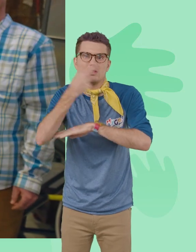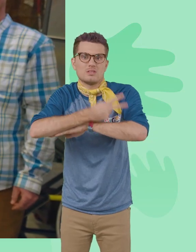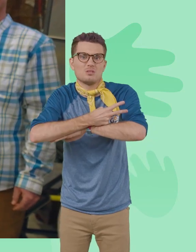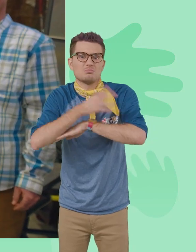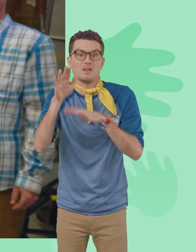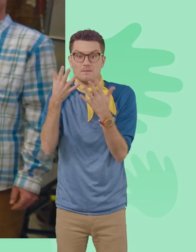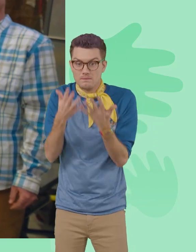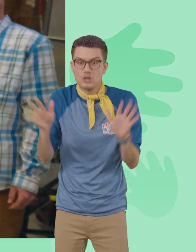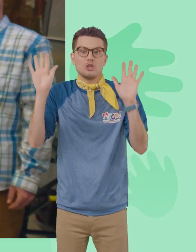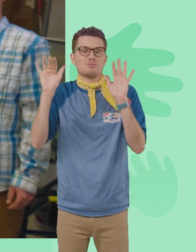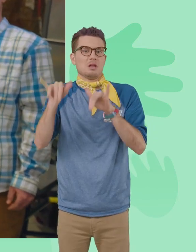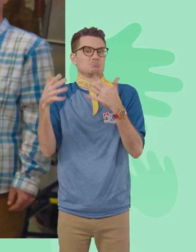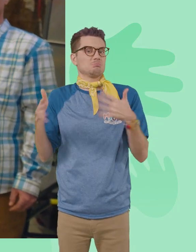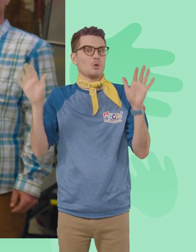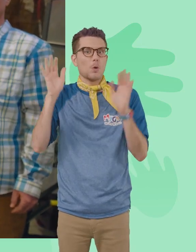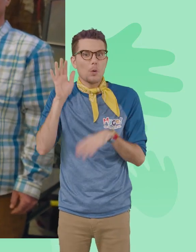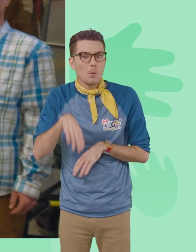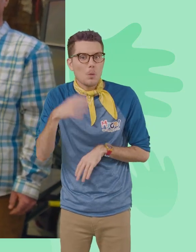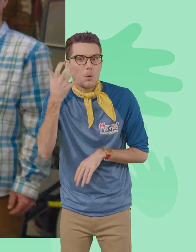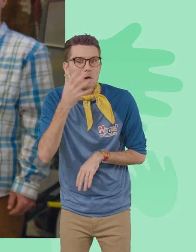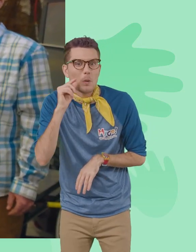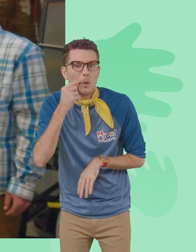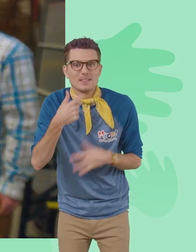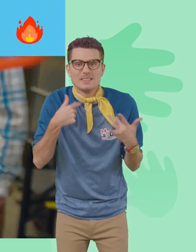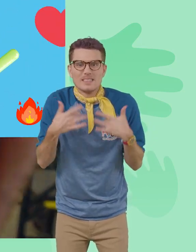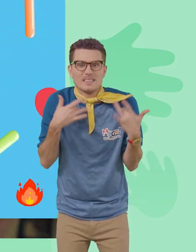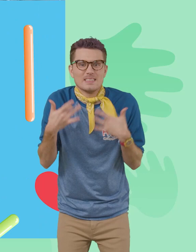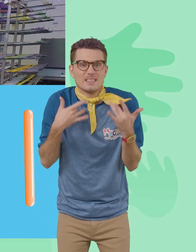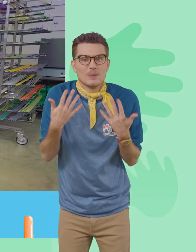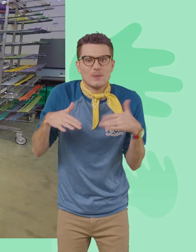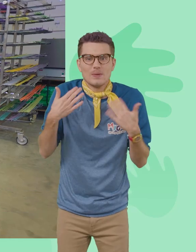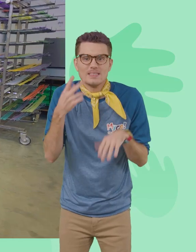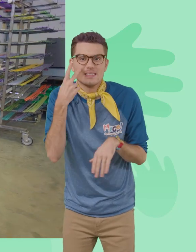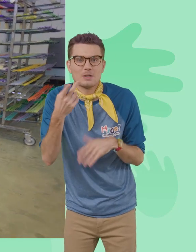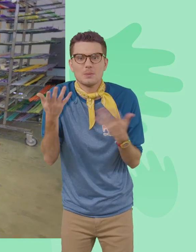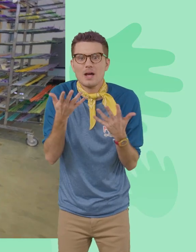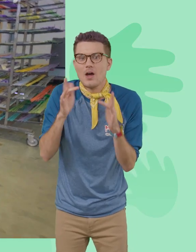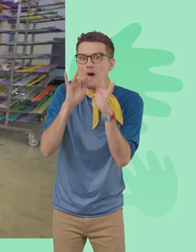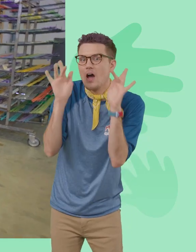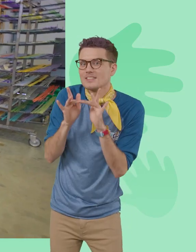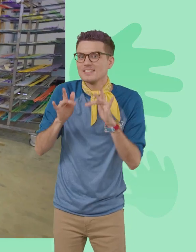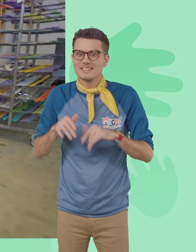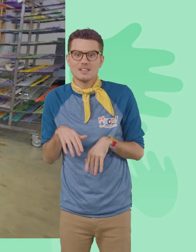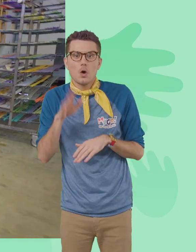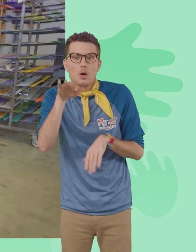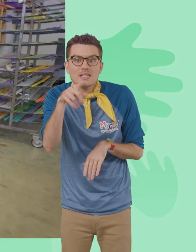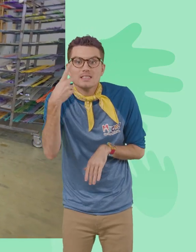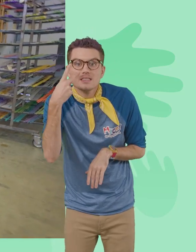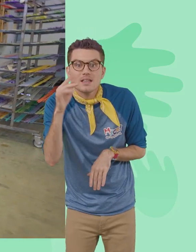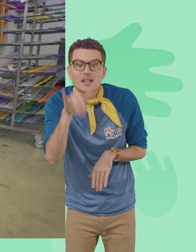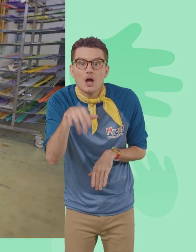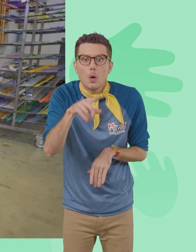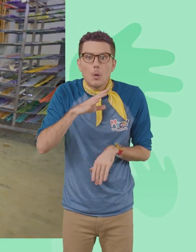so excited for it to cool down so we can see this heart. Ha ha. Did you see that? That was so cool